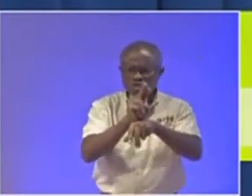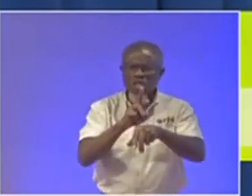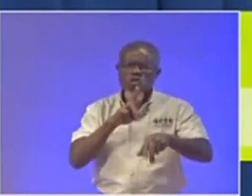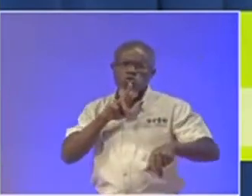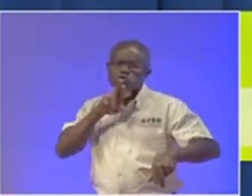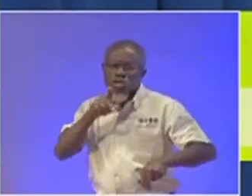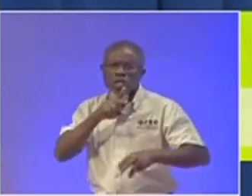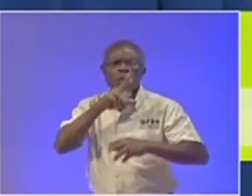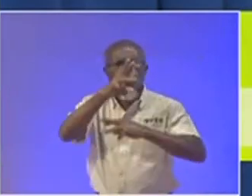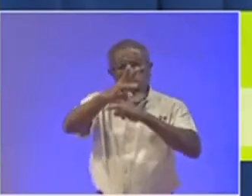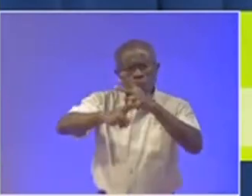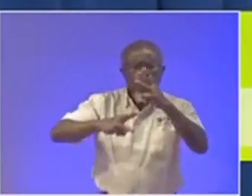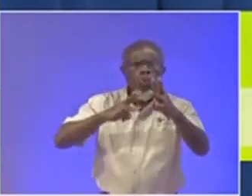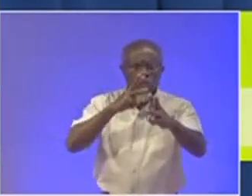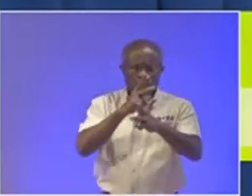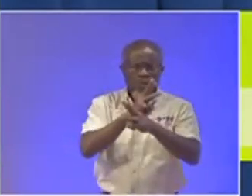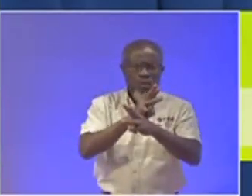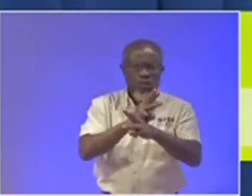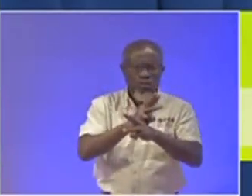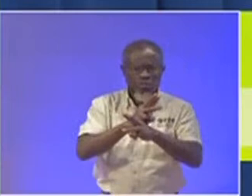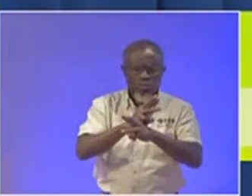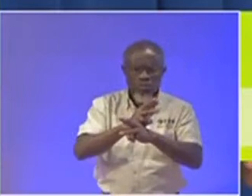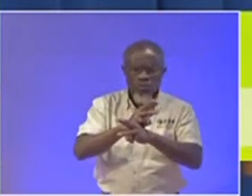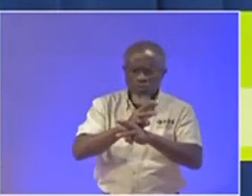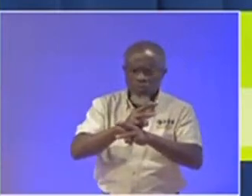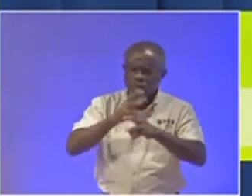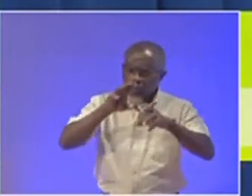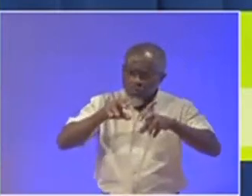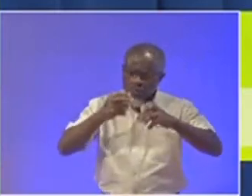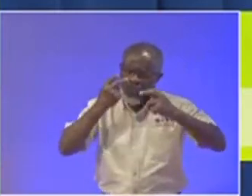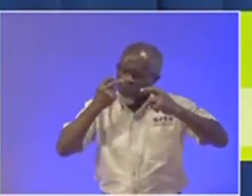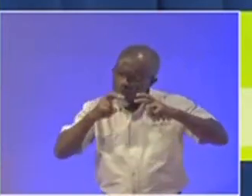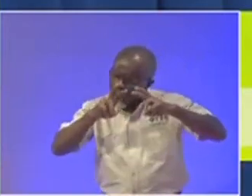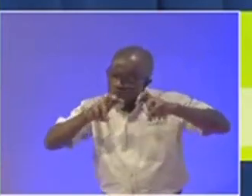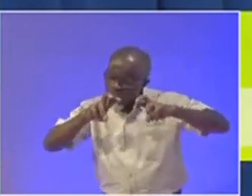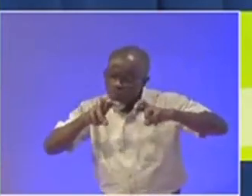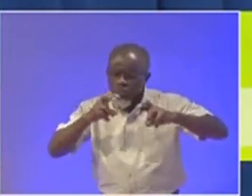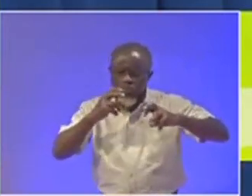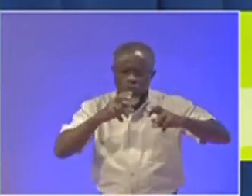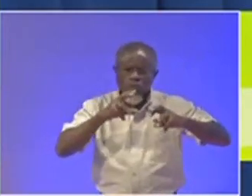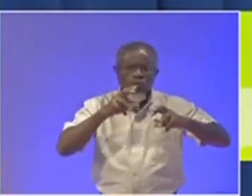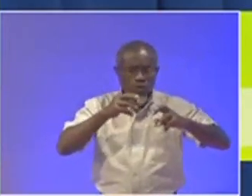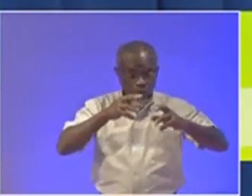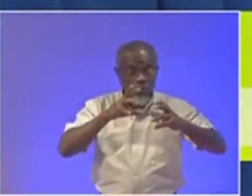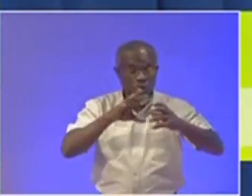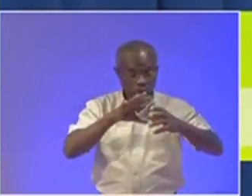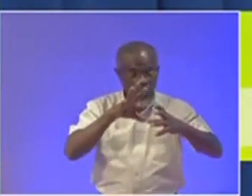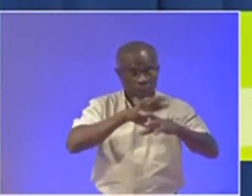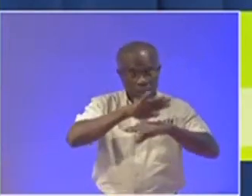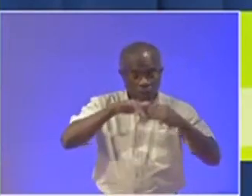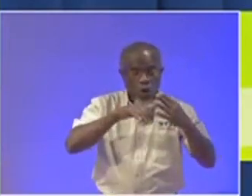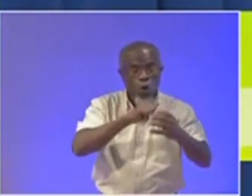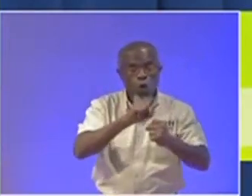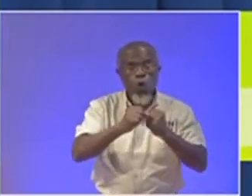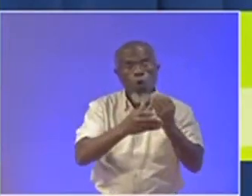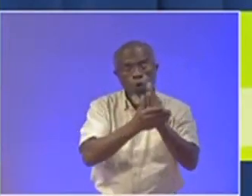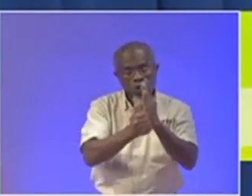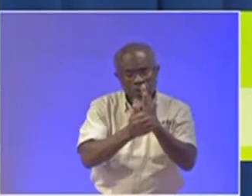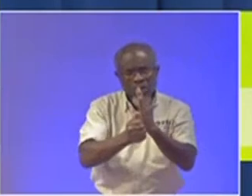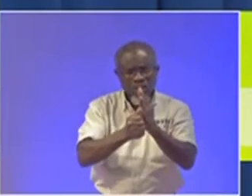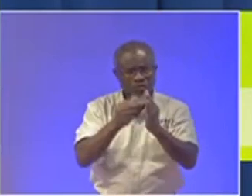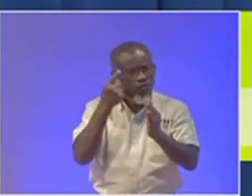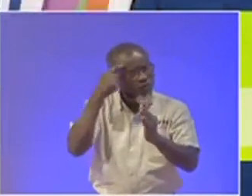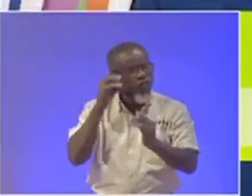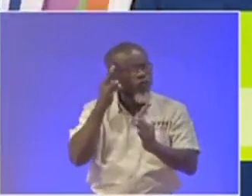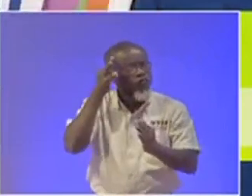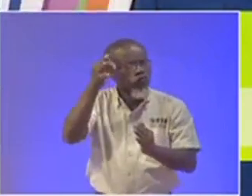and critically analyze things. They can develop all those soft skills that will truly lead to a successful student. And in